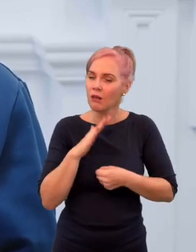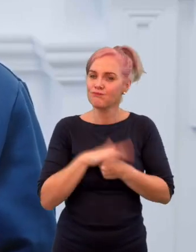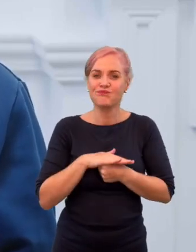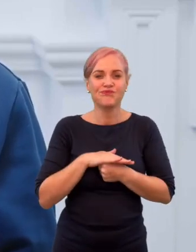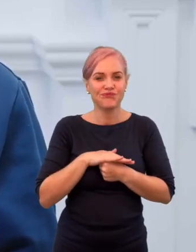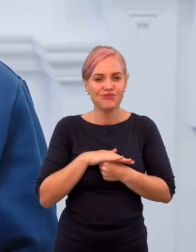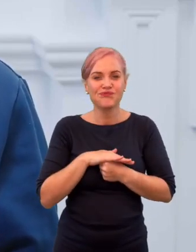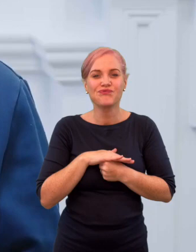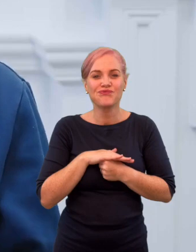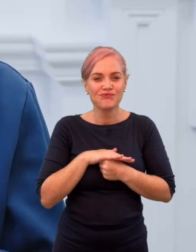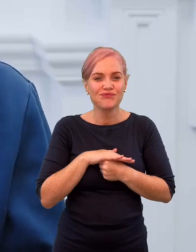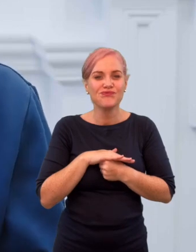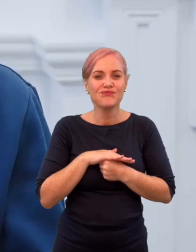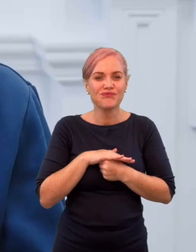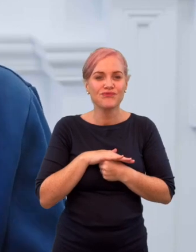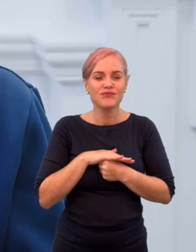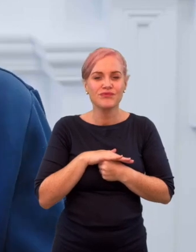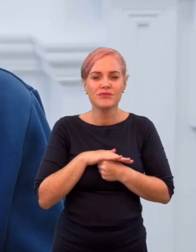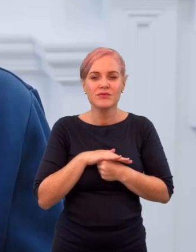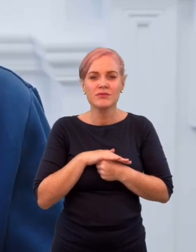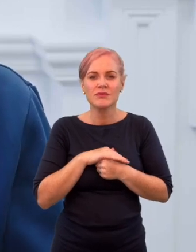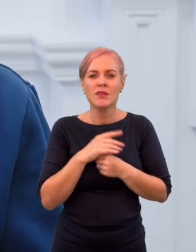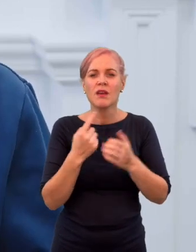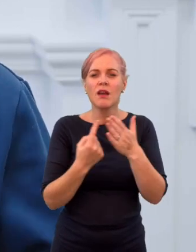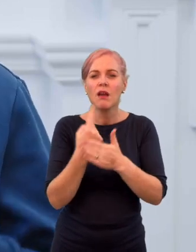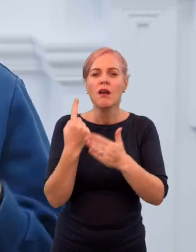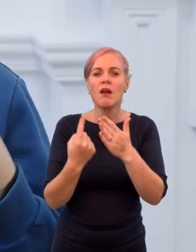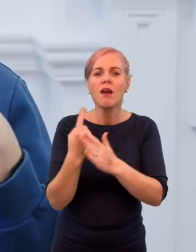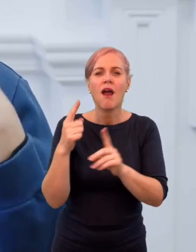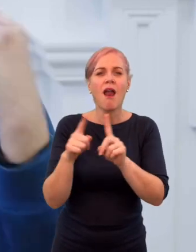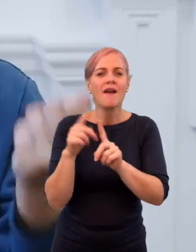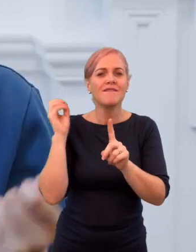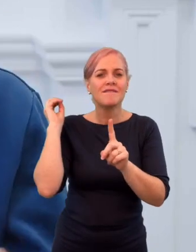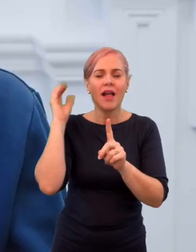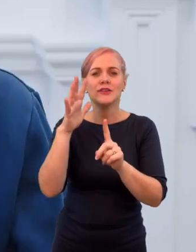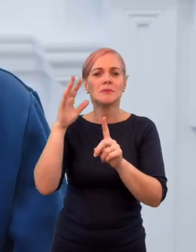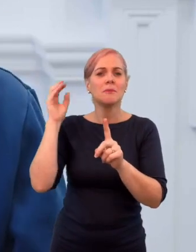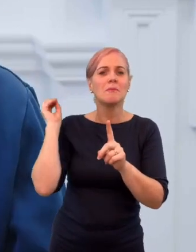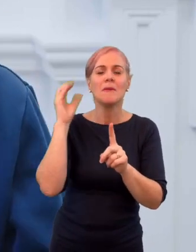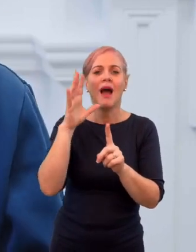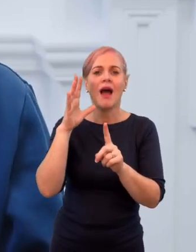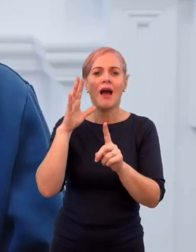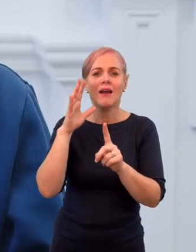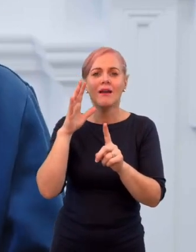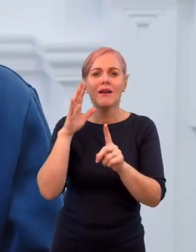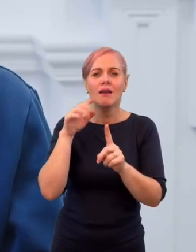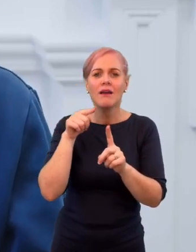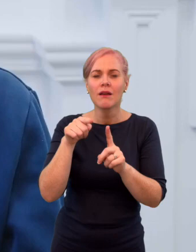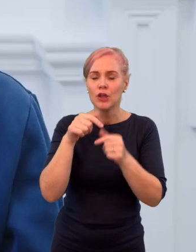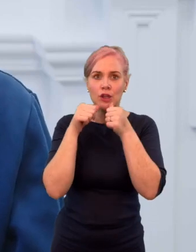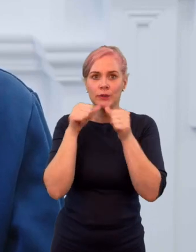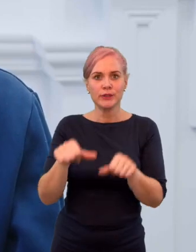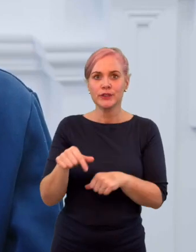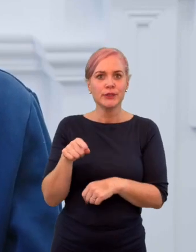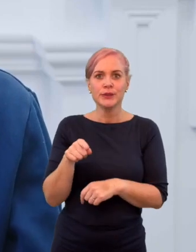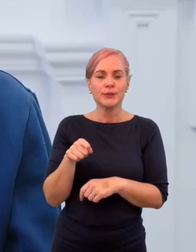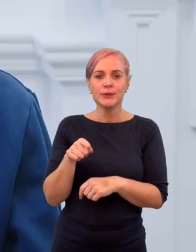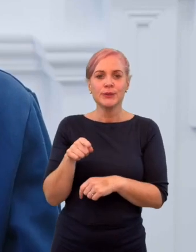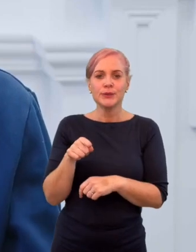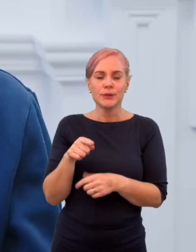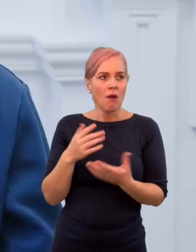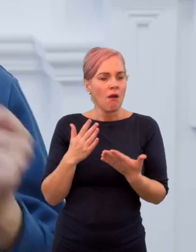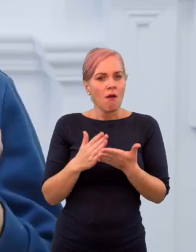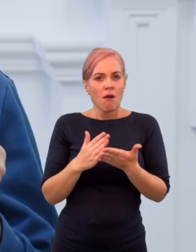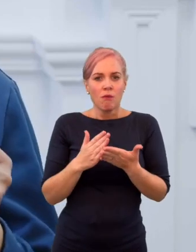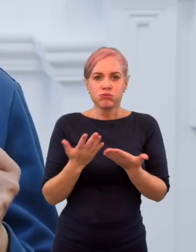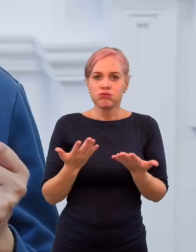trying to hide how she truly feels. And so when there's things like the flashback moment in the play, it's